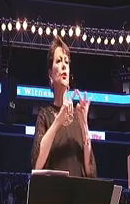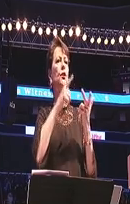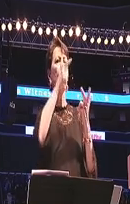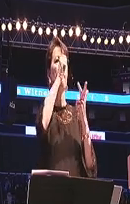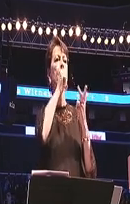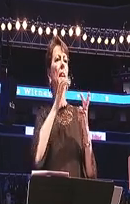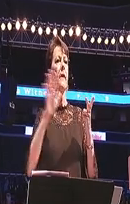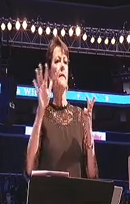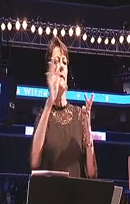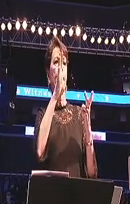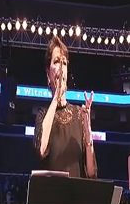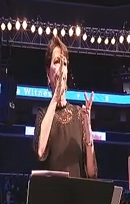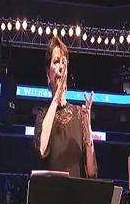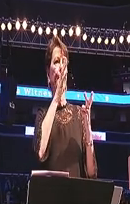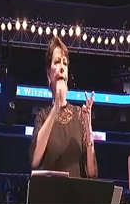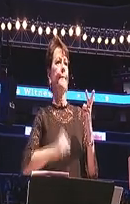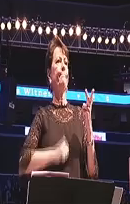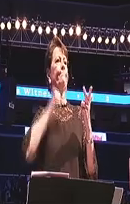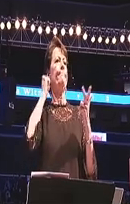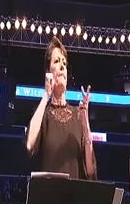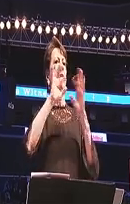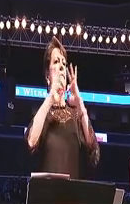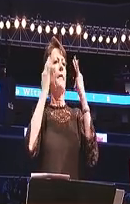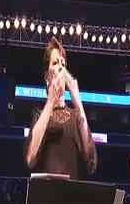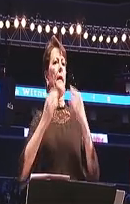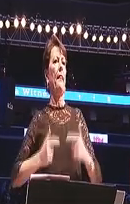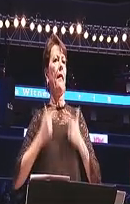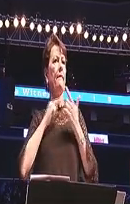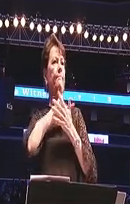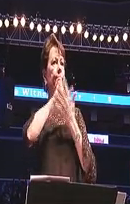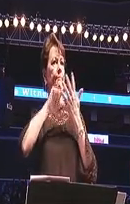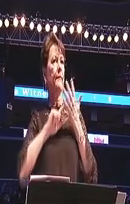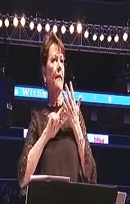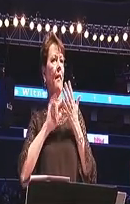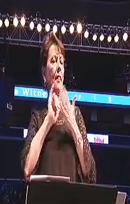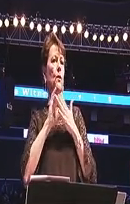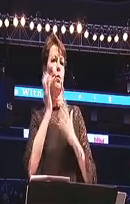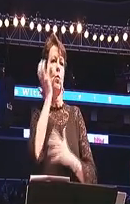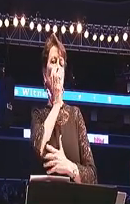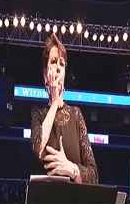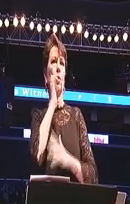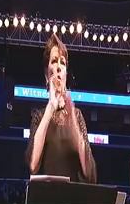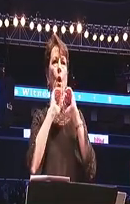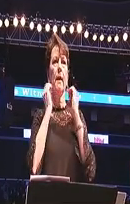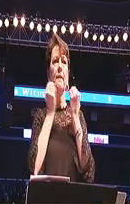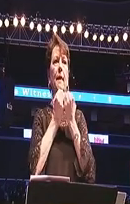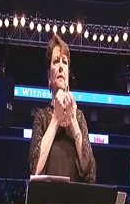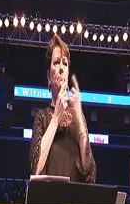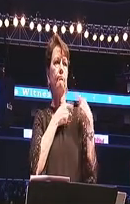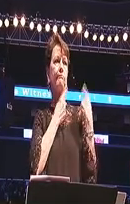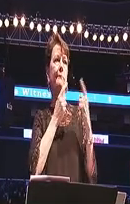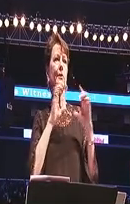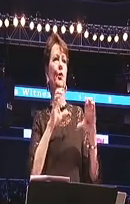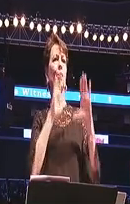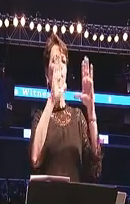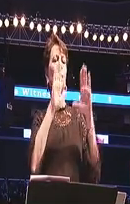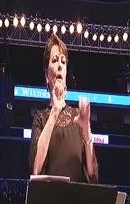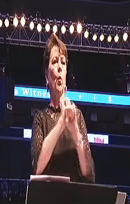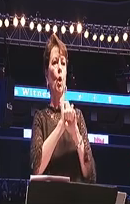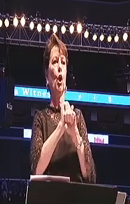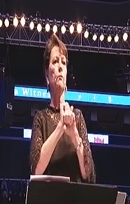the dignity of family life. So that is an awesome organization that is doing great work in